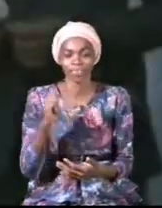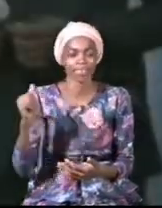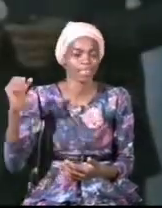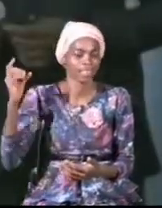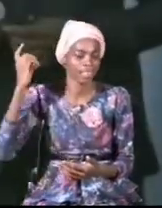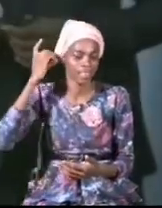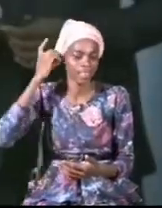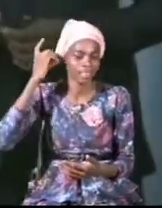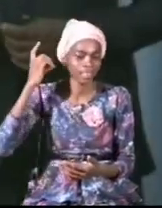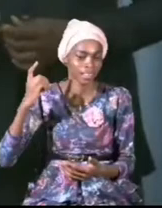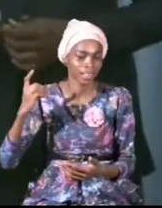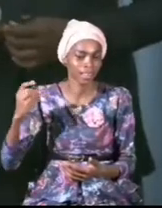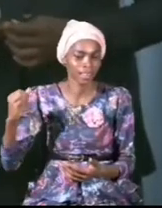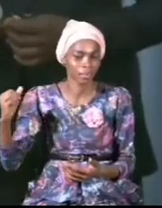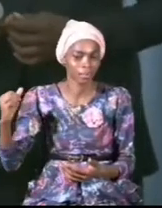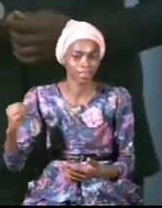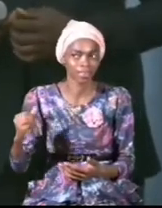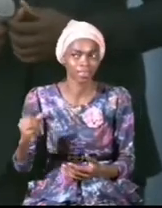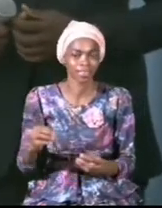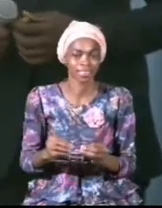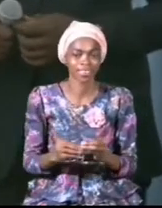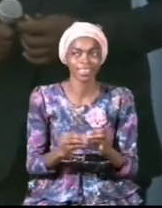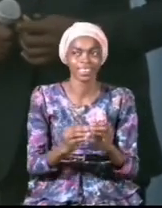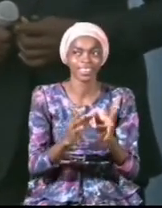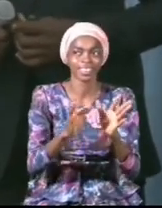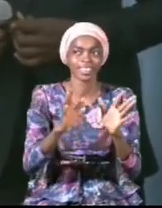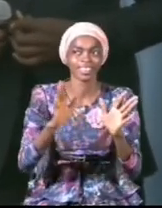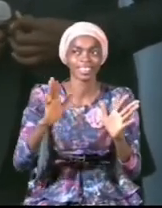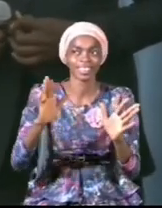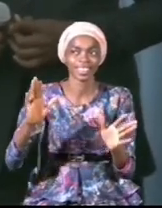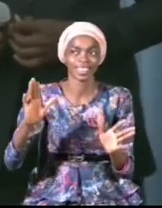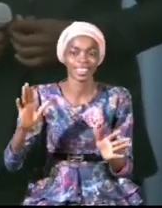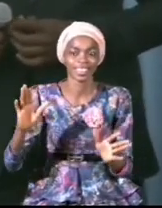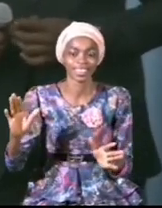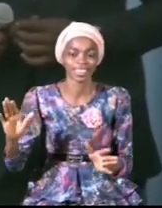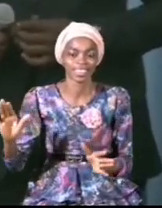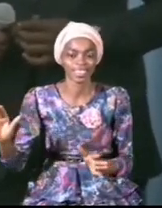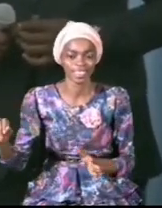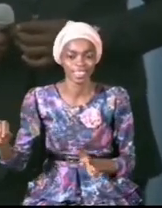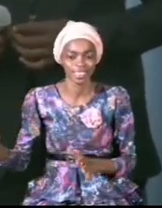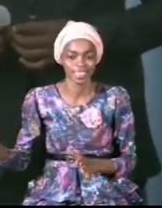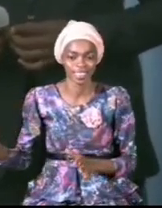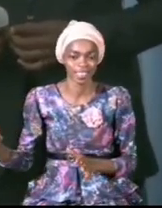diamond sparkling when the world's washing.